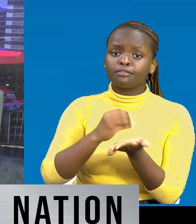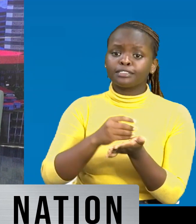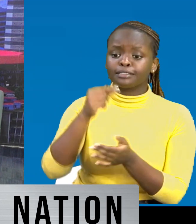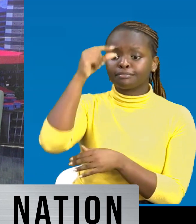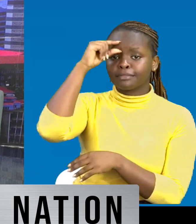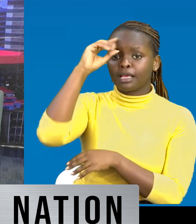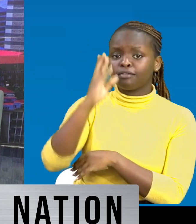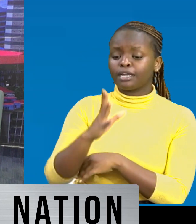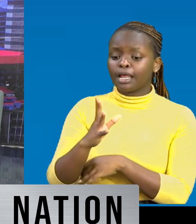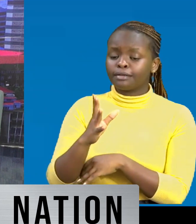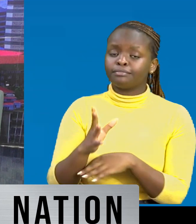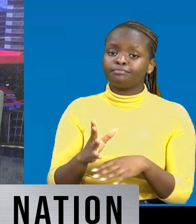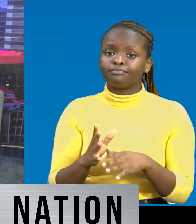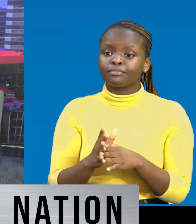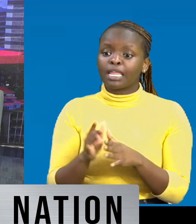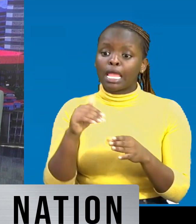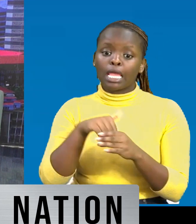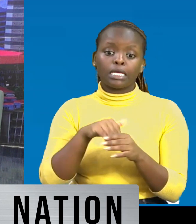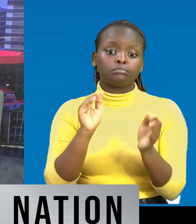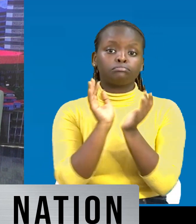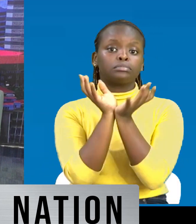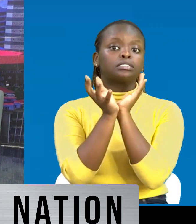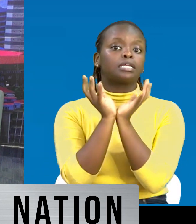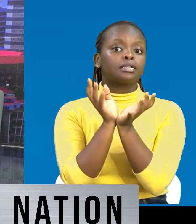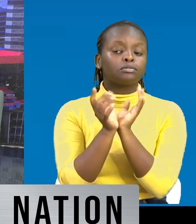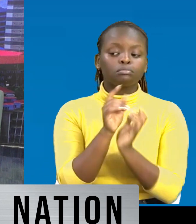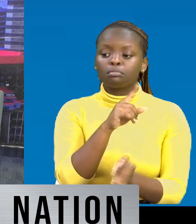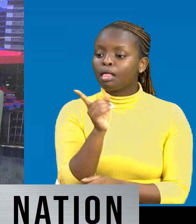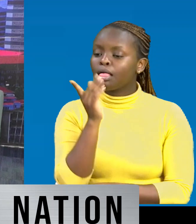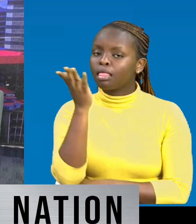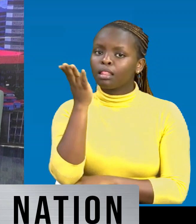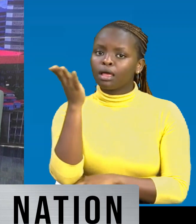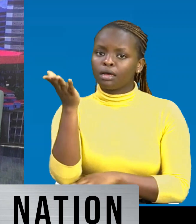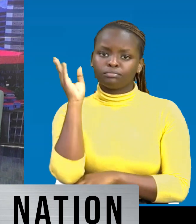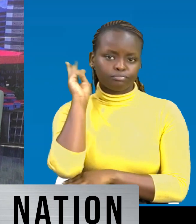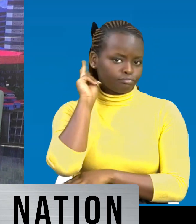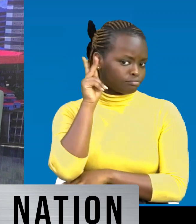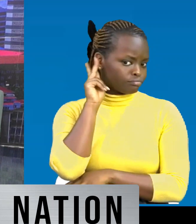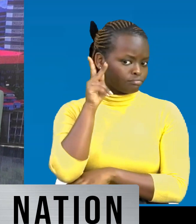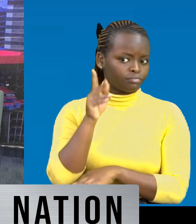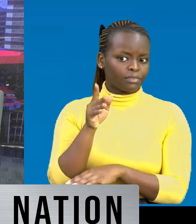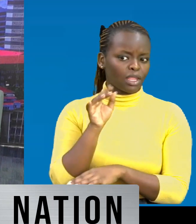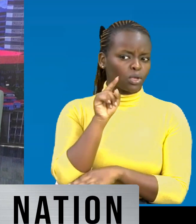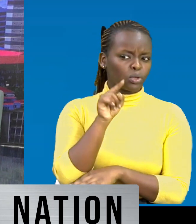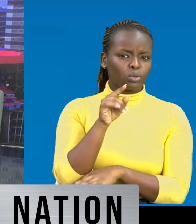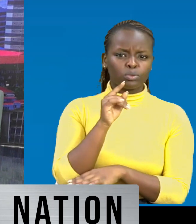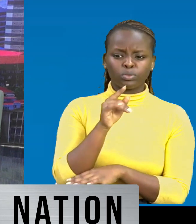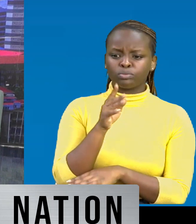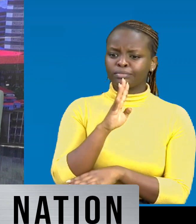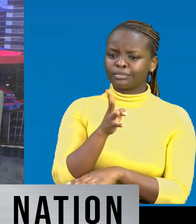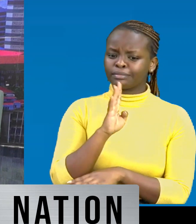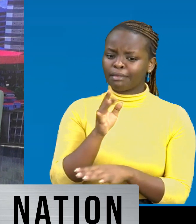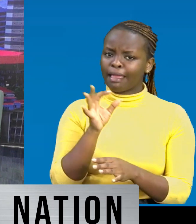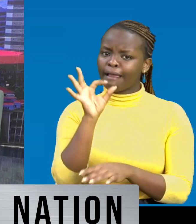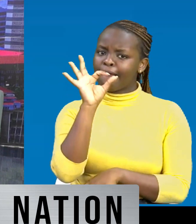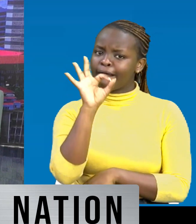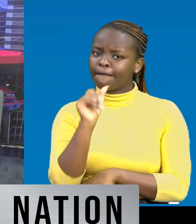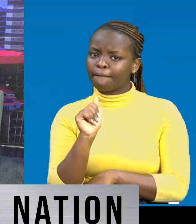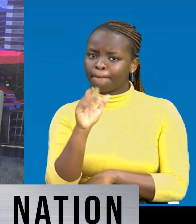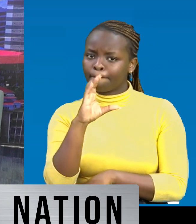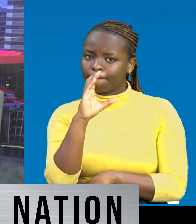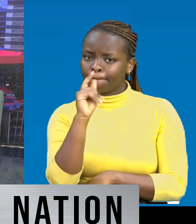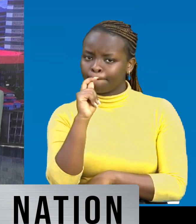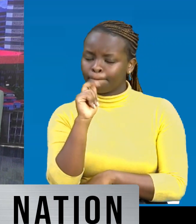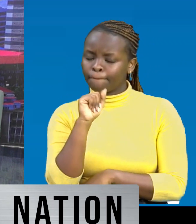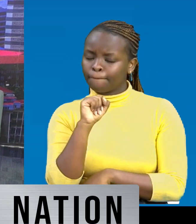is in the stadium? Or have you been to Kisii? Are you speaking something factual? No, I've not been to. I've been to Kisii before,